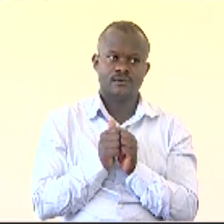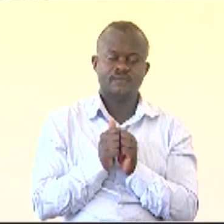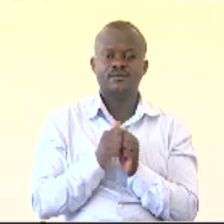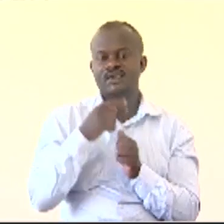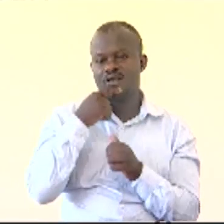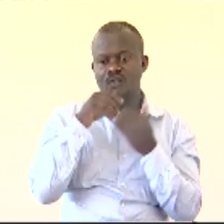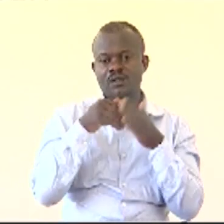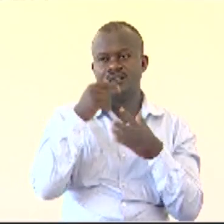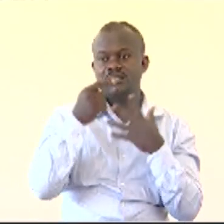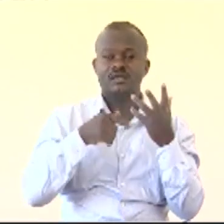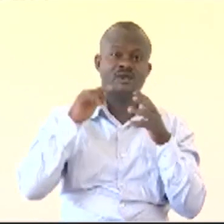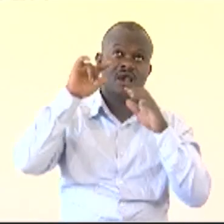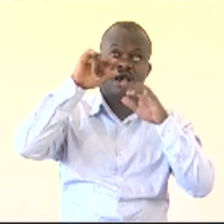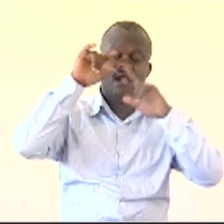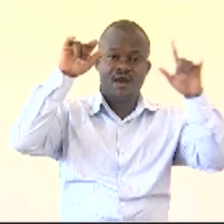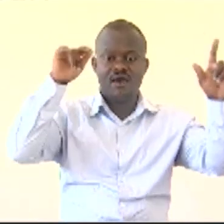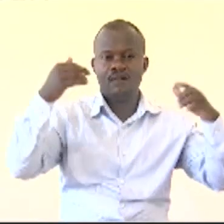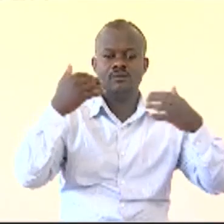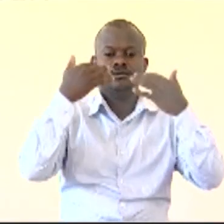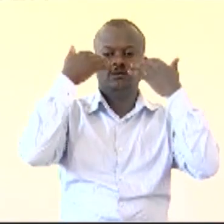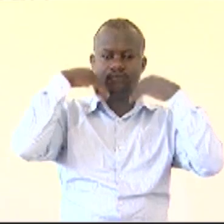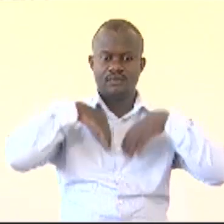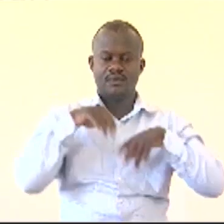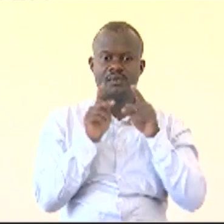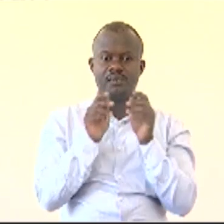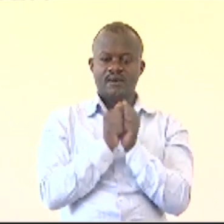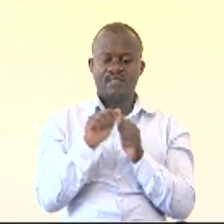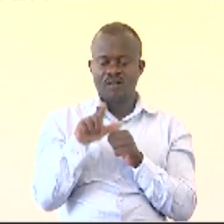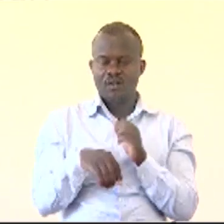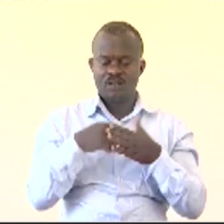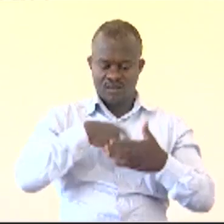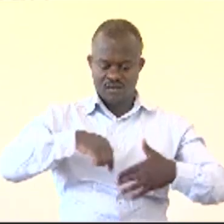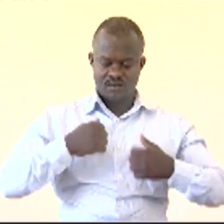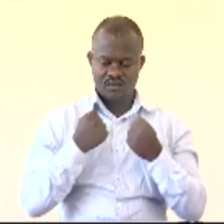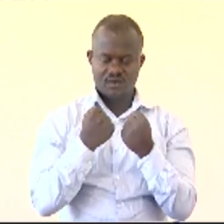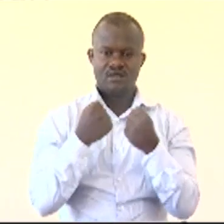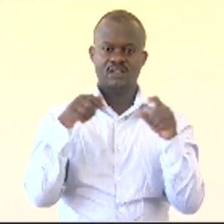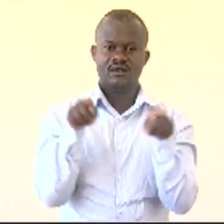So it is an airborne disease. People with low immune system, such as